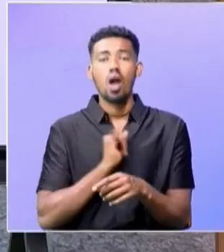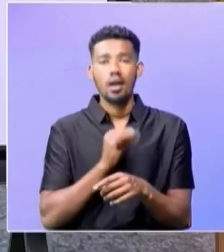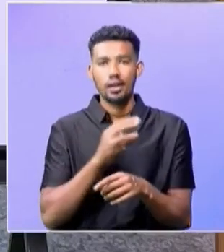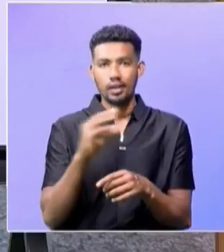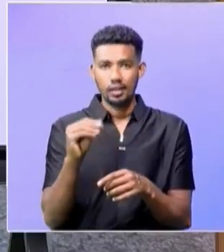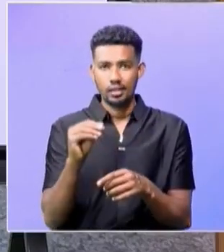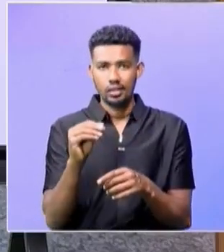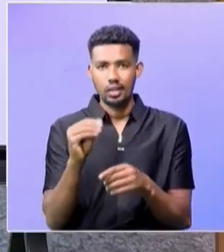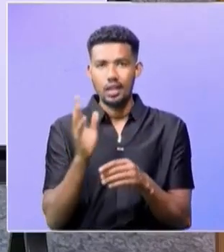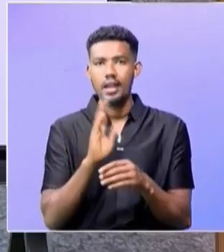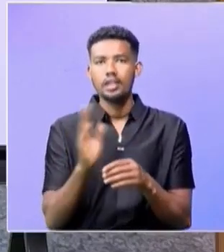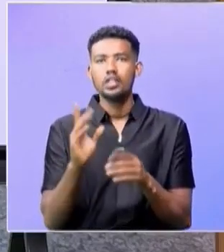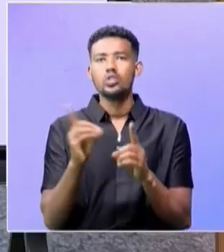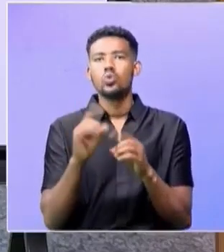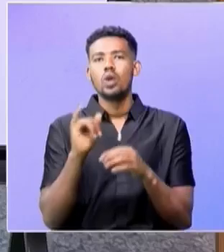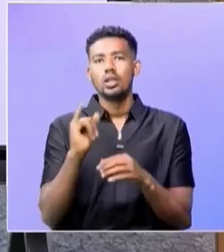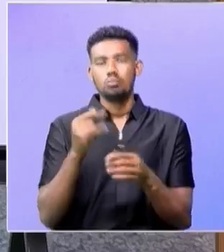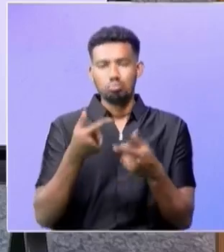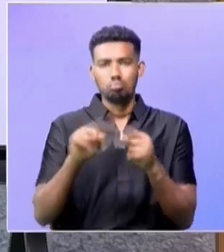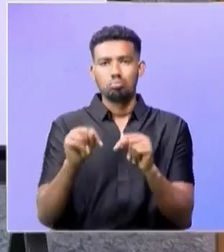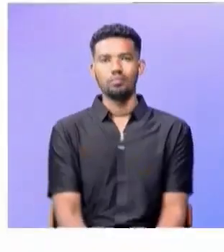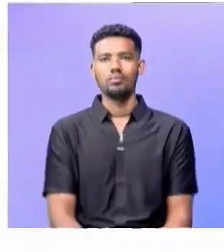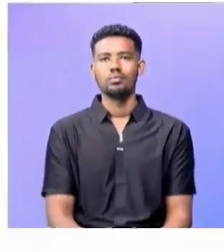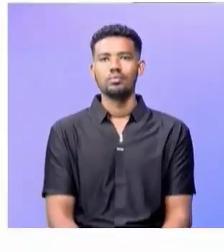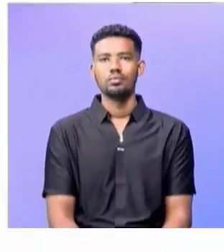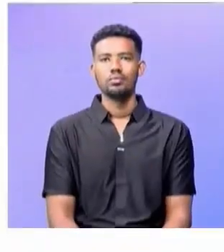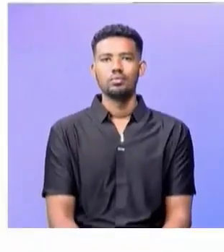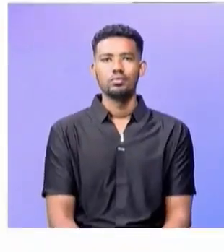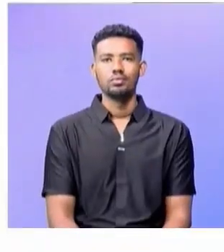paper and let us practice together.